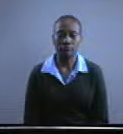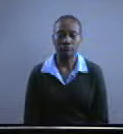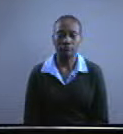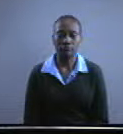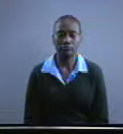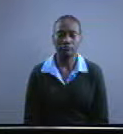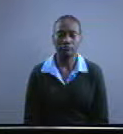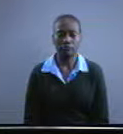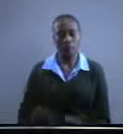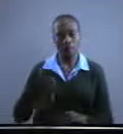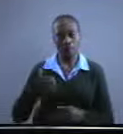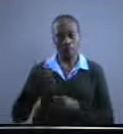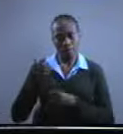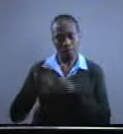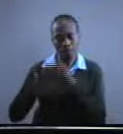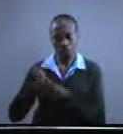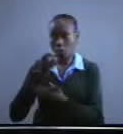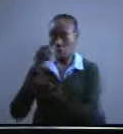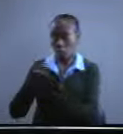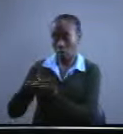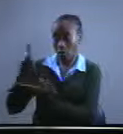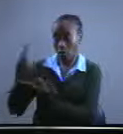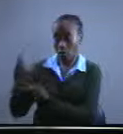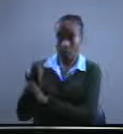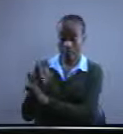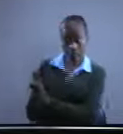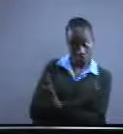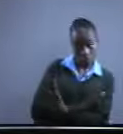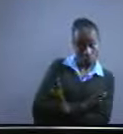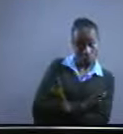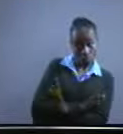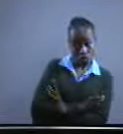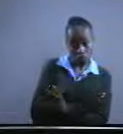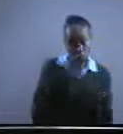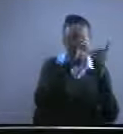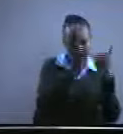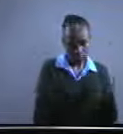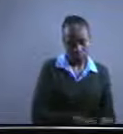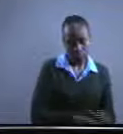Before I proceed with the first order of the day, I'd like to make a ruling.